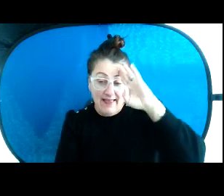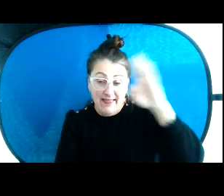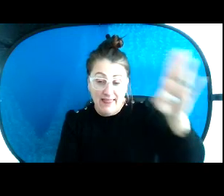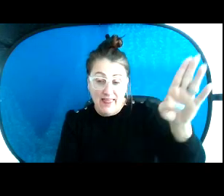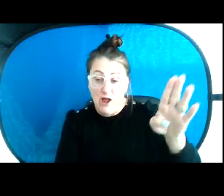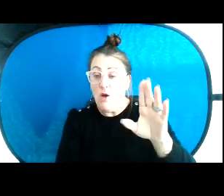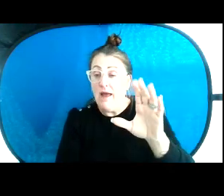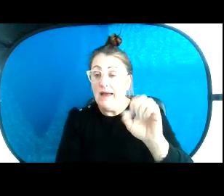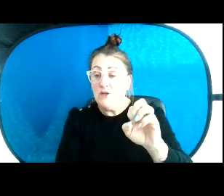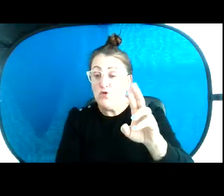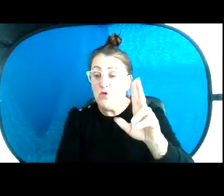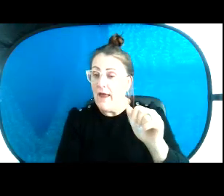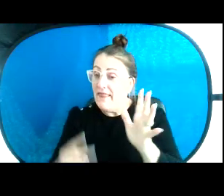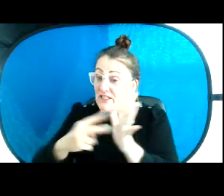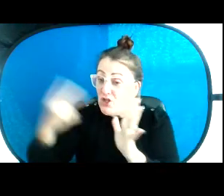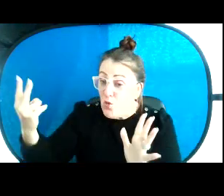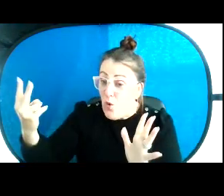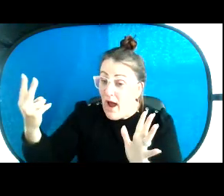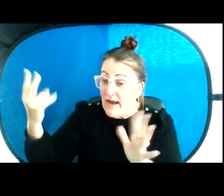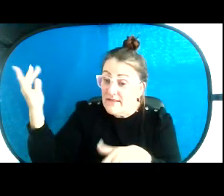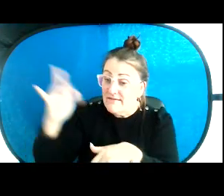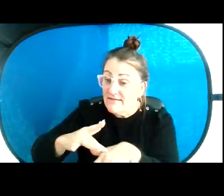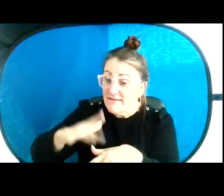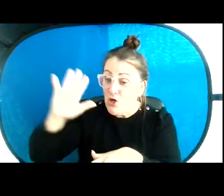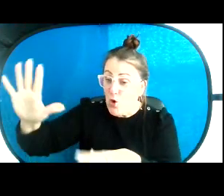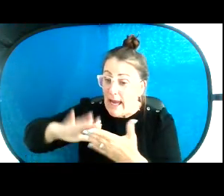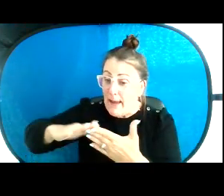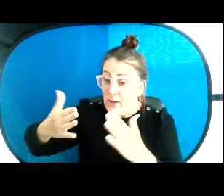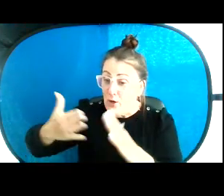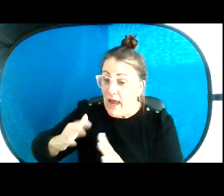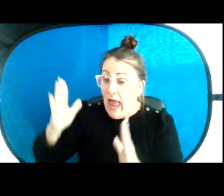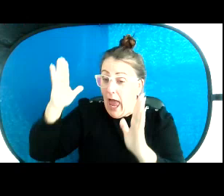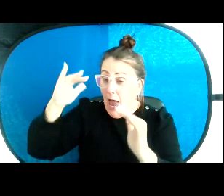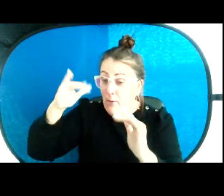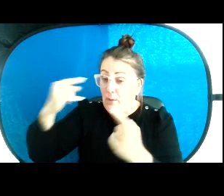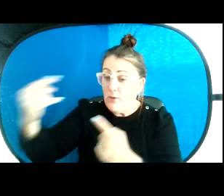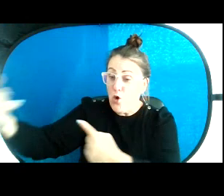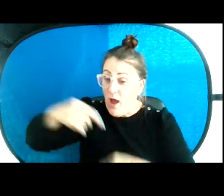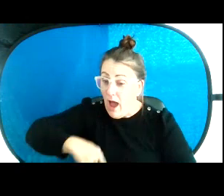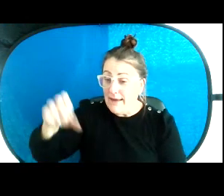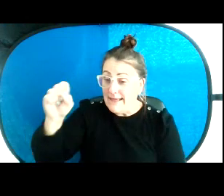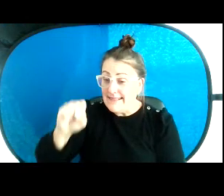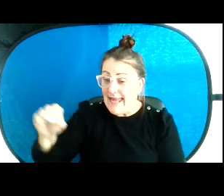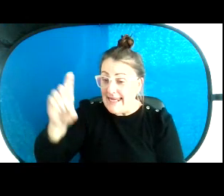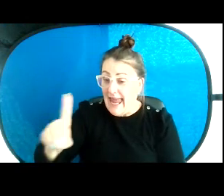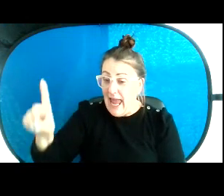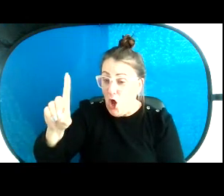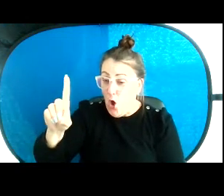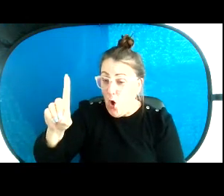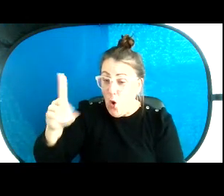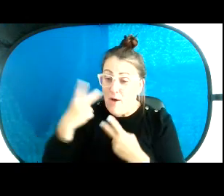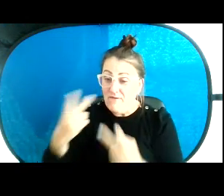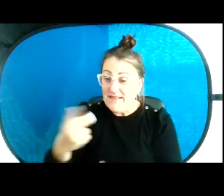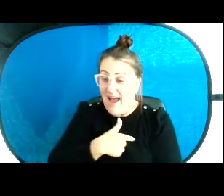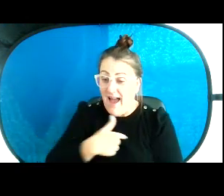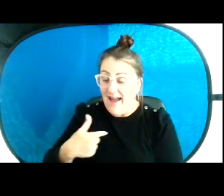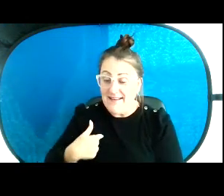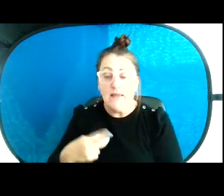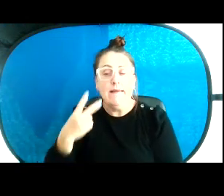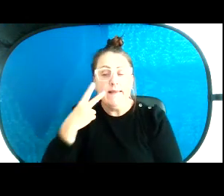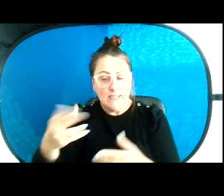This is twice that I've been to your community, so I'm hoping that you will come to San Diego and visit us. He does say that he looks forward to seeing you at the